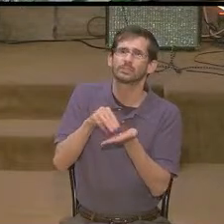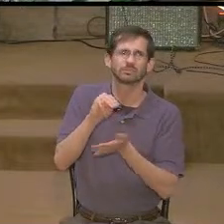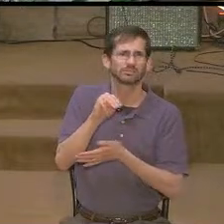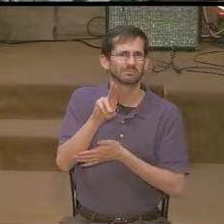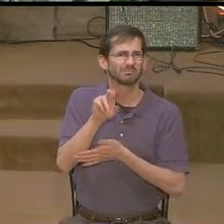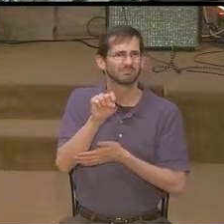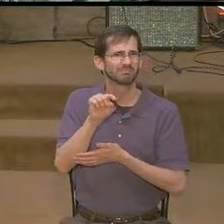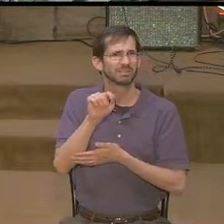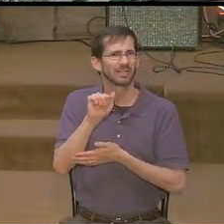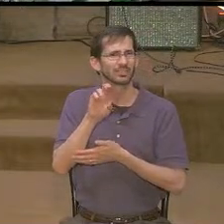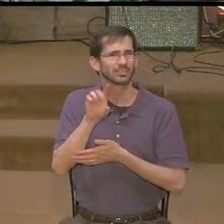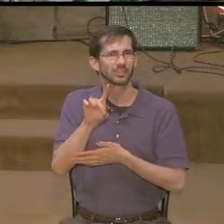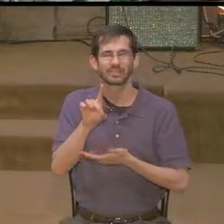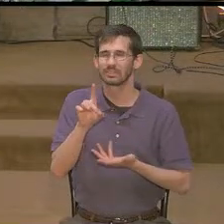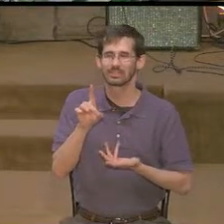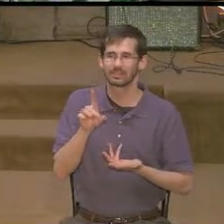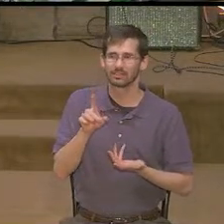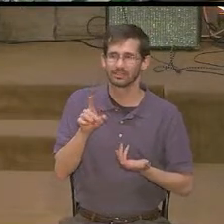This is the weirdest church.